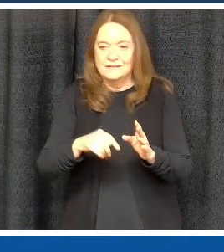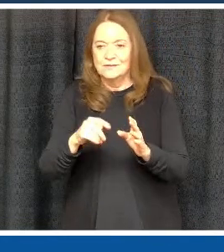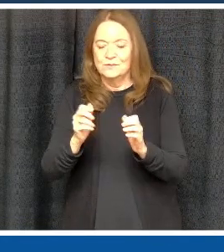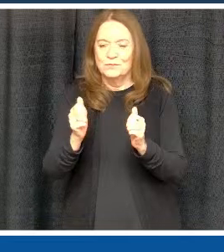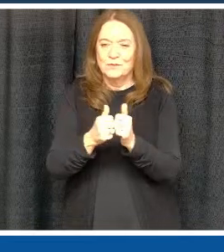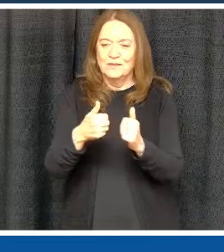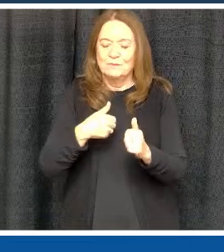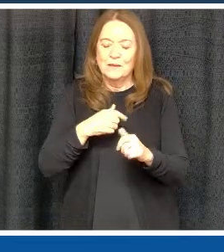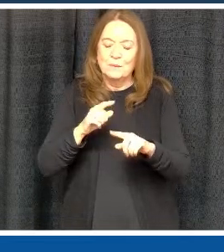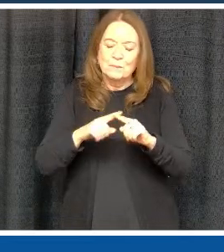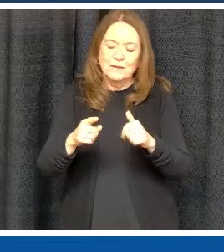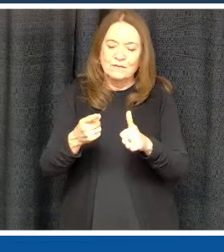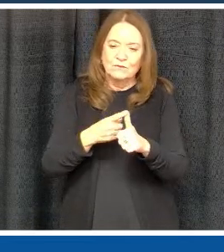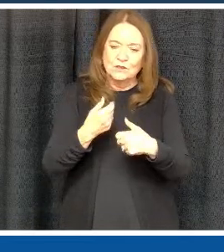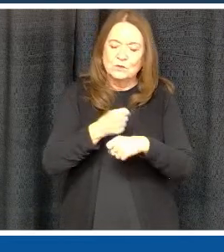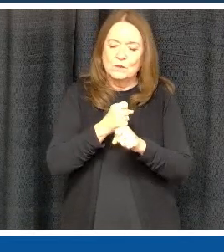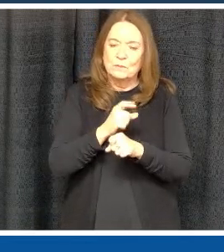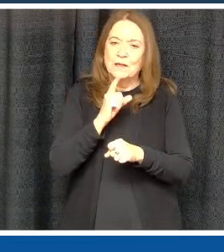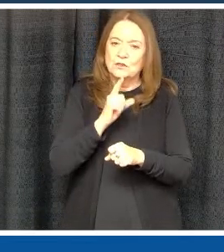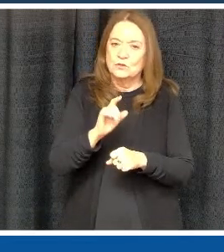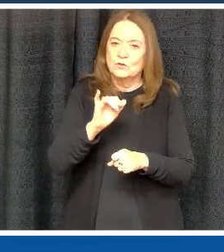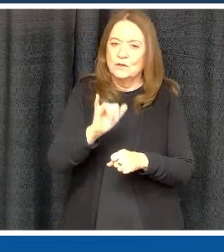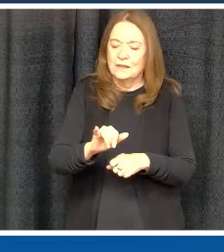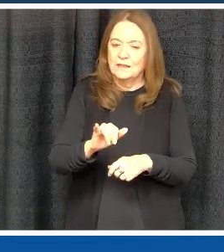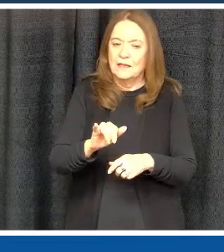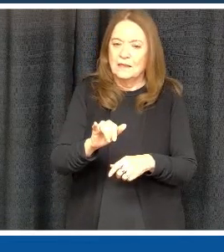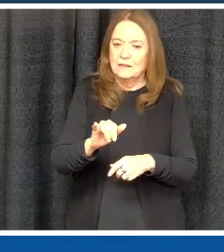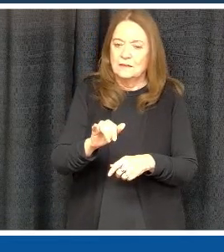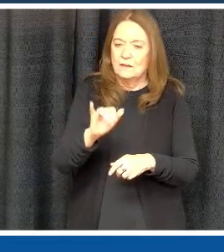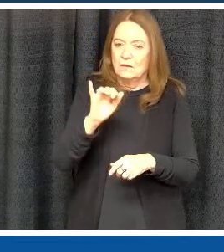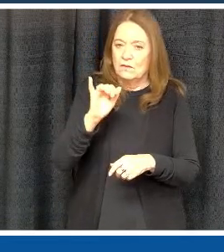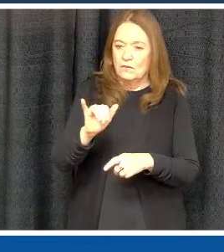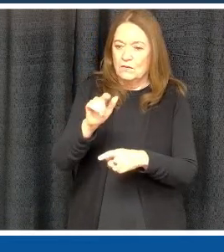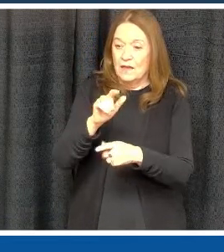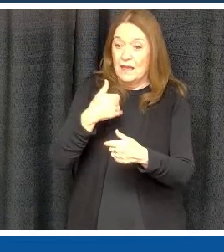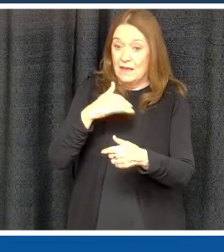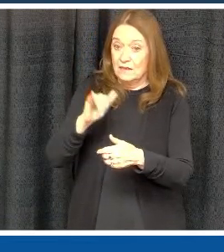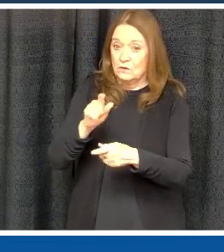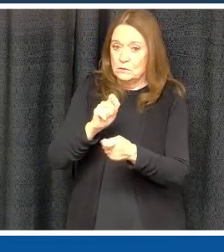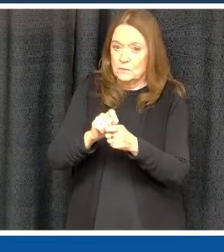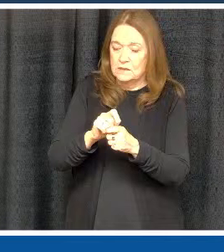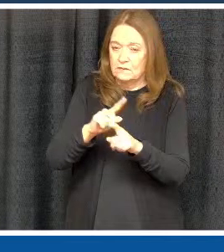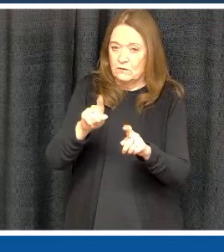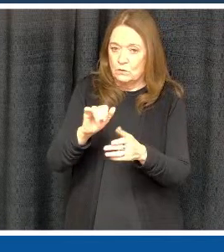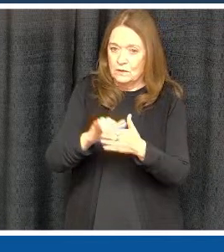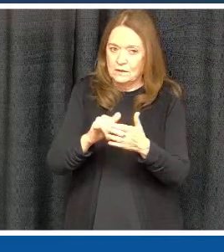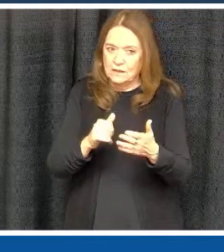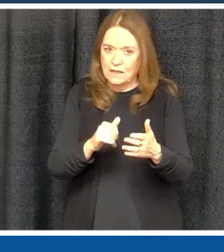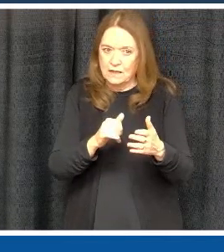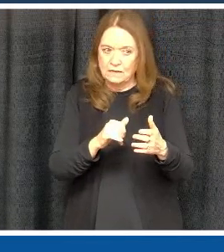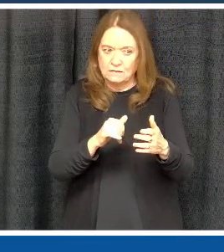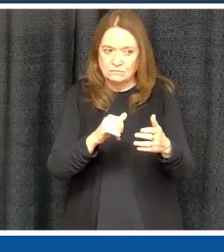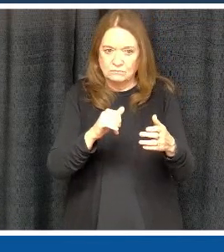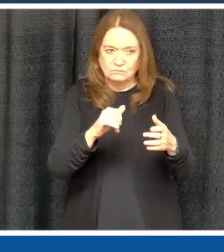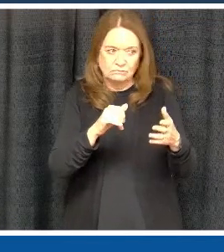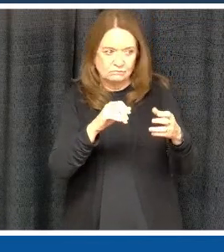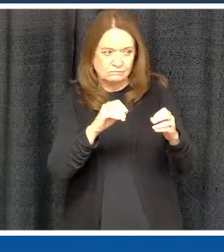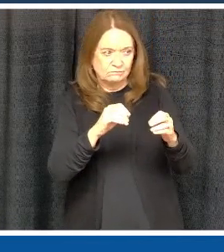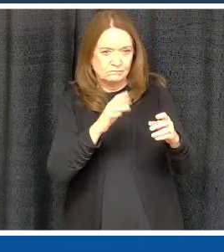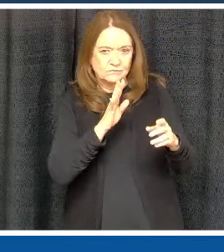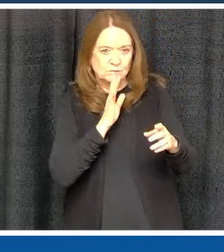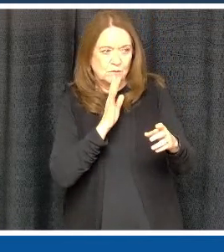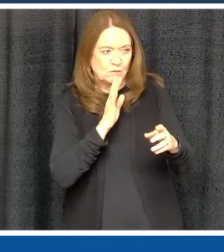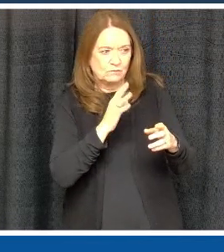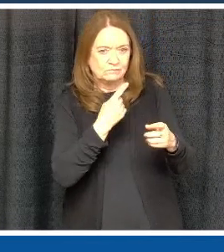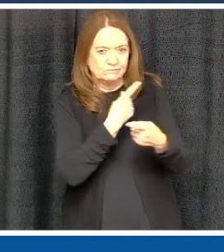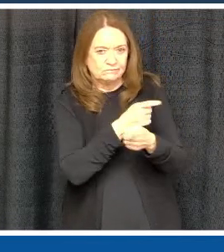But I just want to make sure that I had those specific questions and that I presented them as correctly as we spoke. And